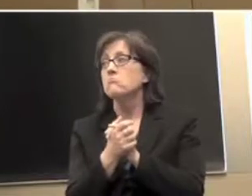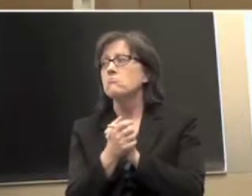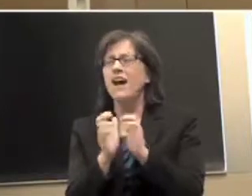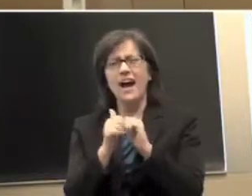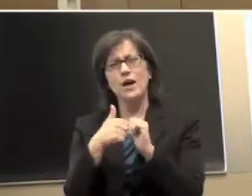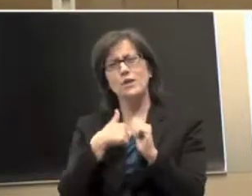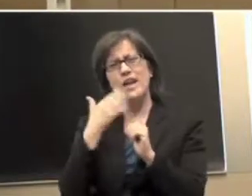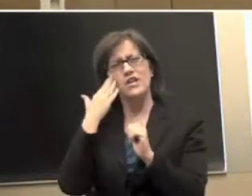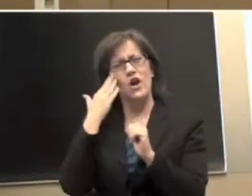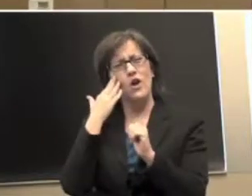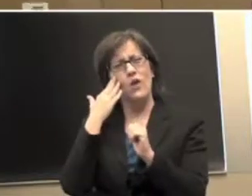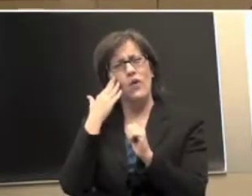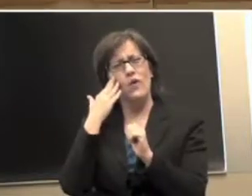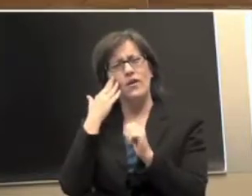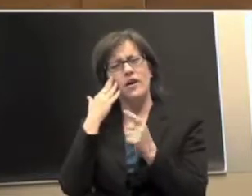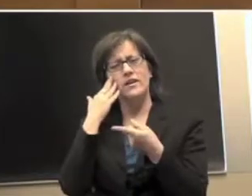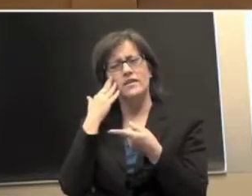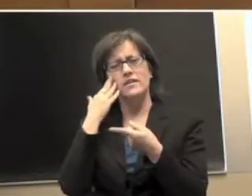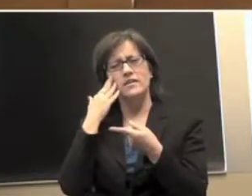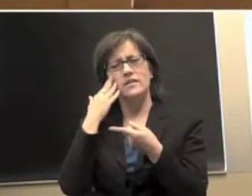How do I know